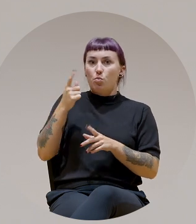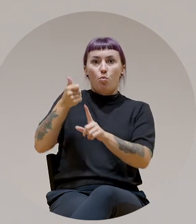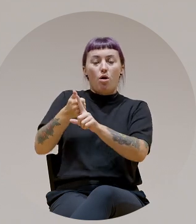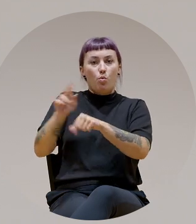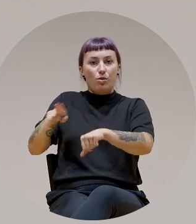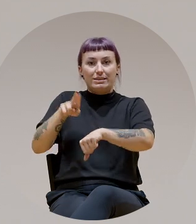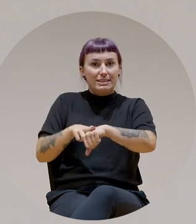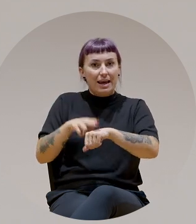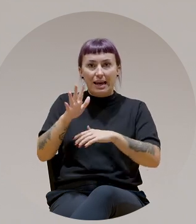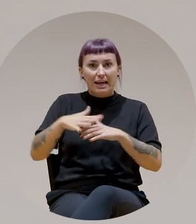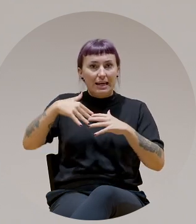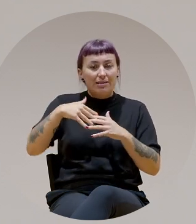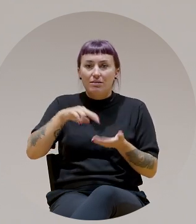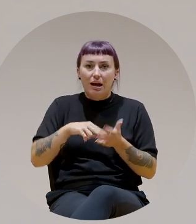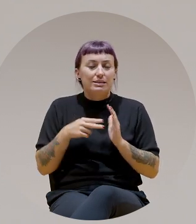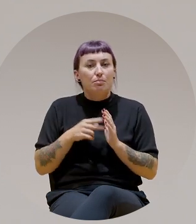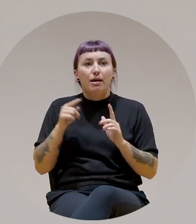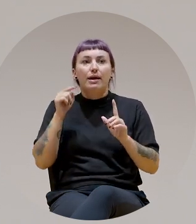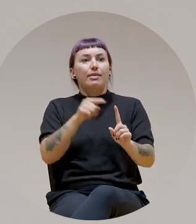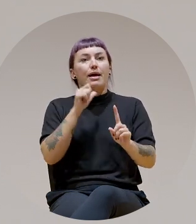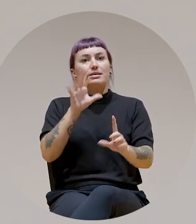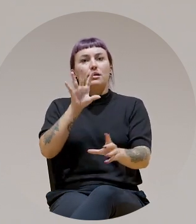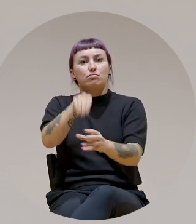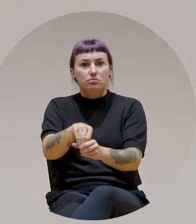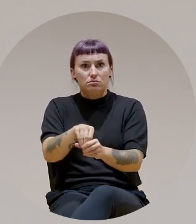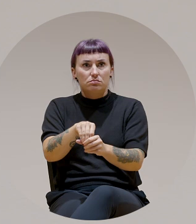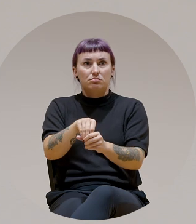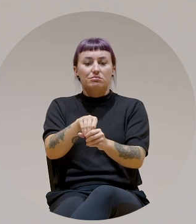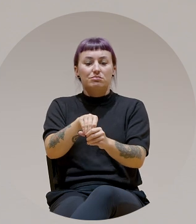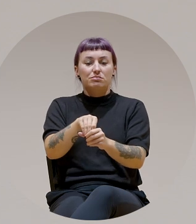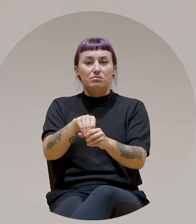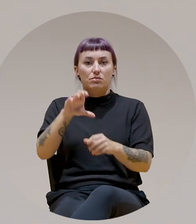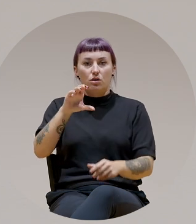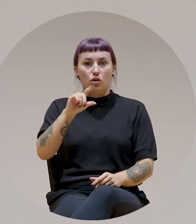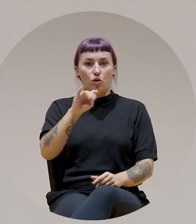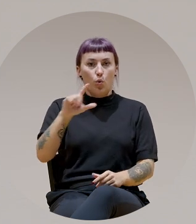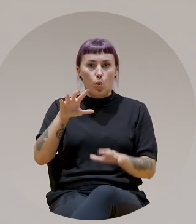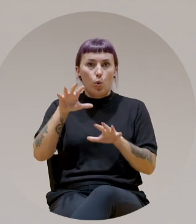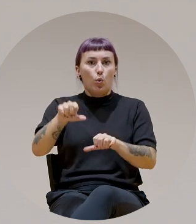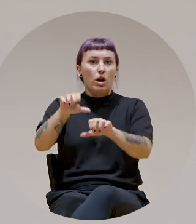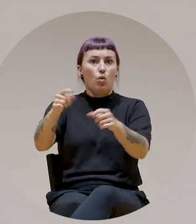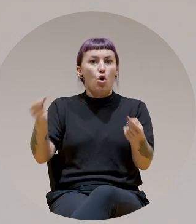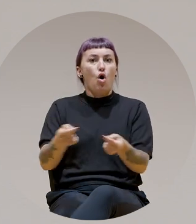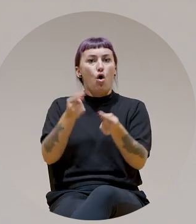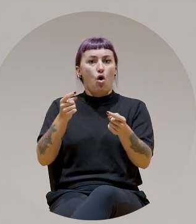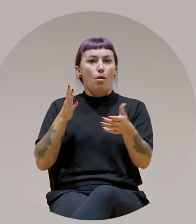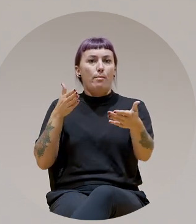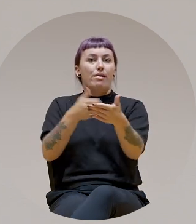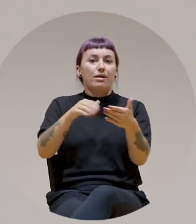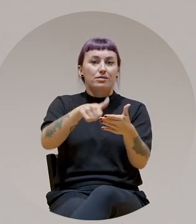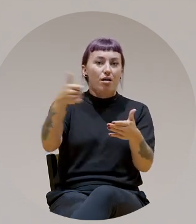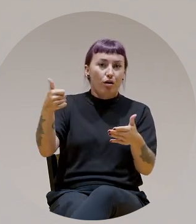was native doesn't mean that they didn't participate in colonial harm against